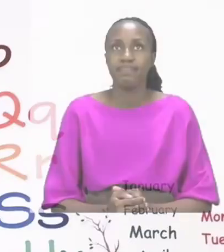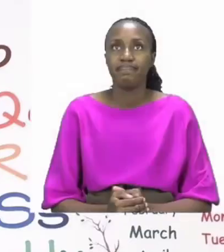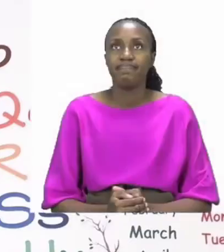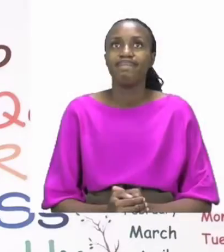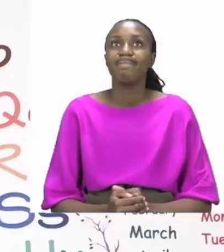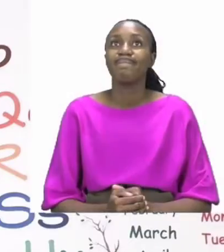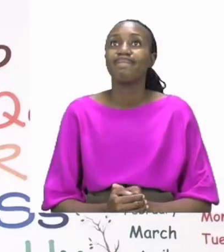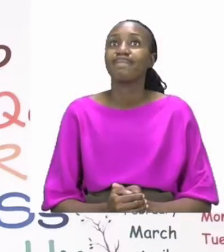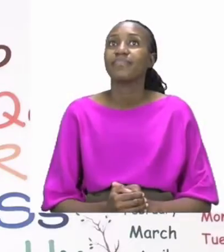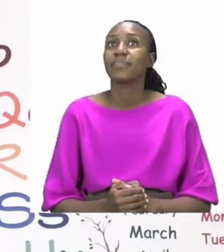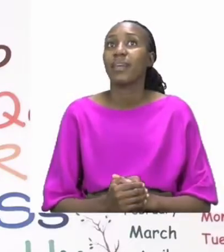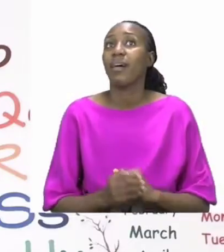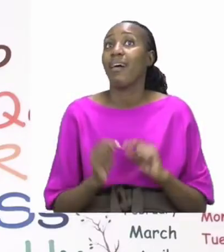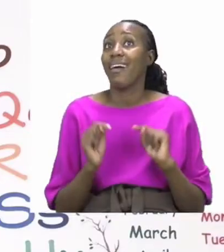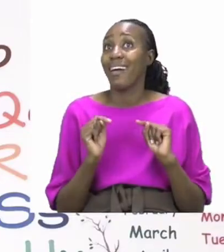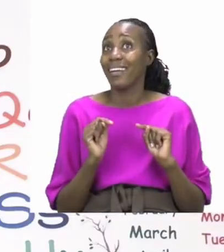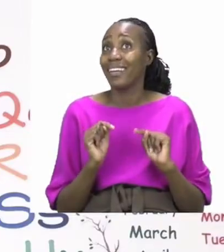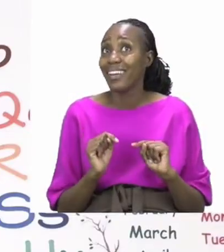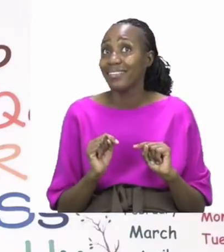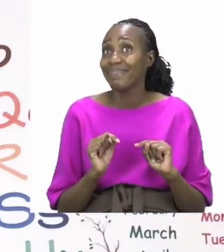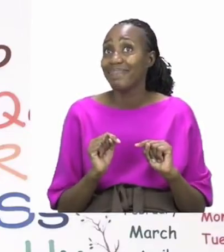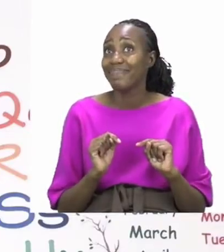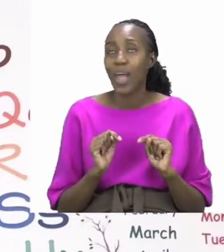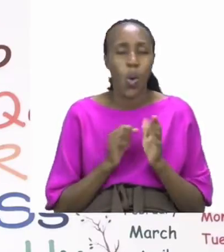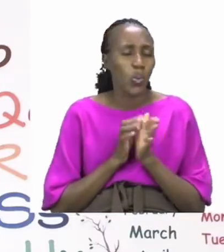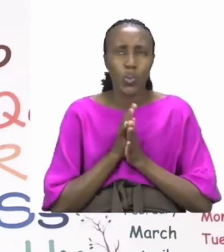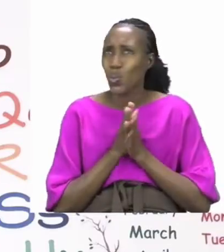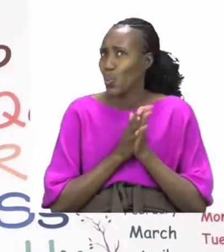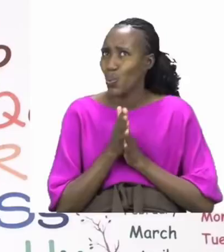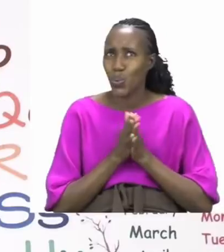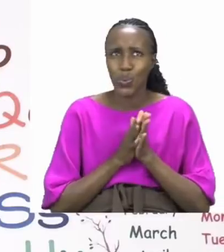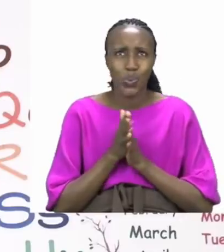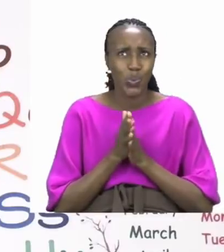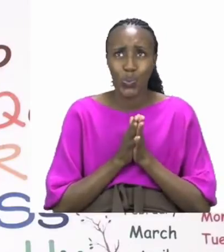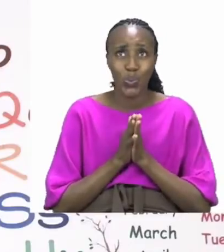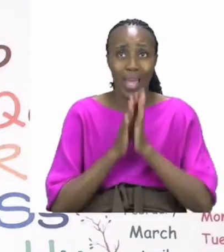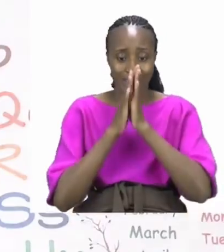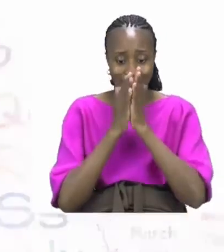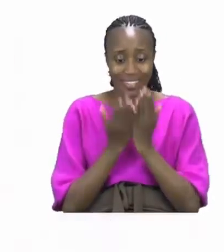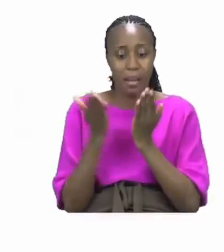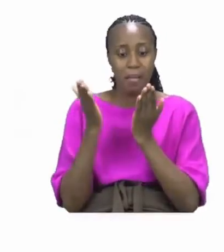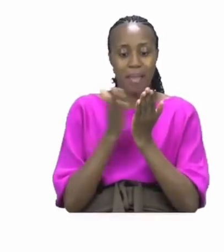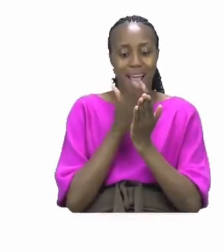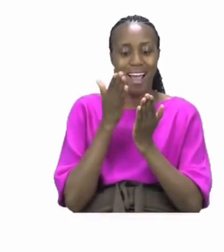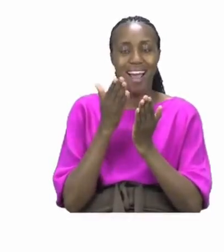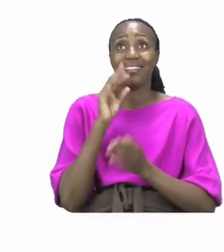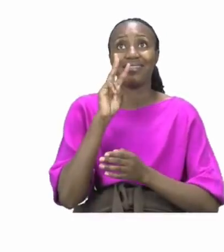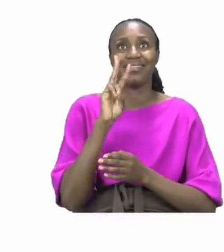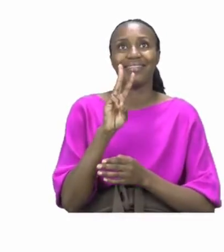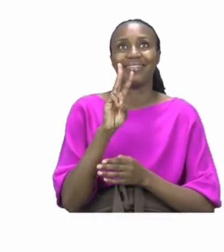To start our exciting lesson today, boys and girls, let's all go to page